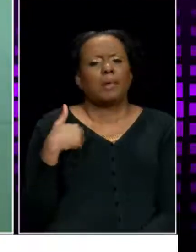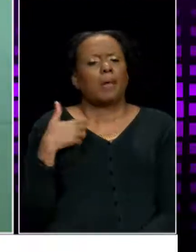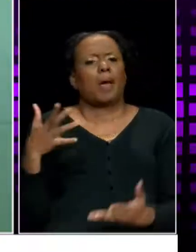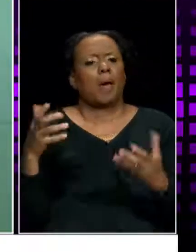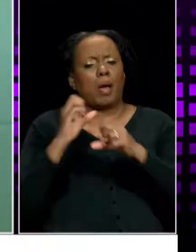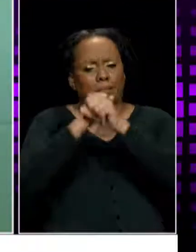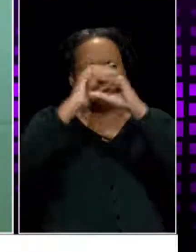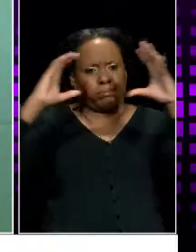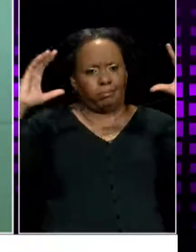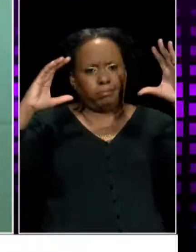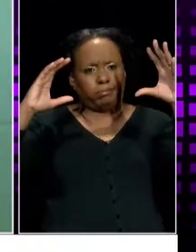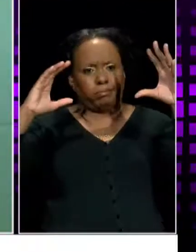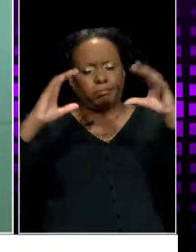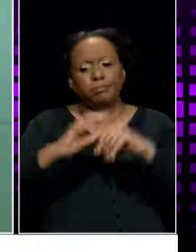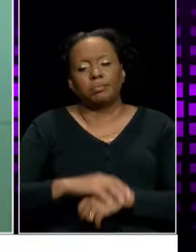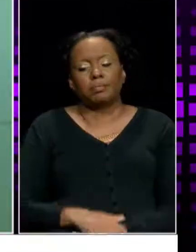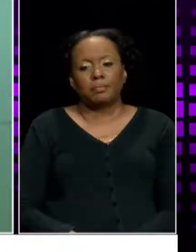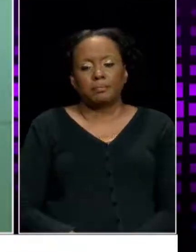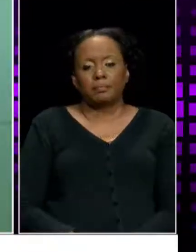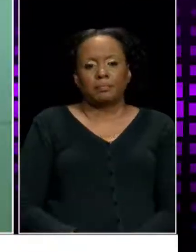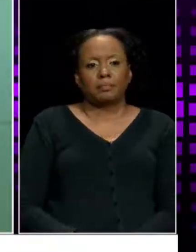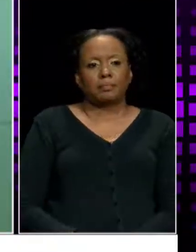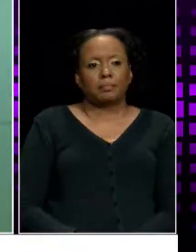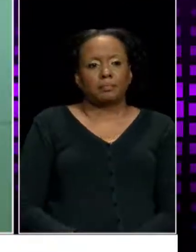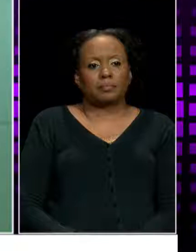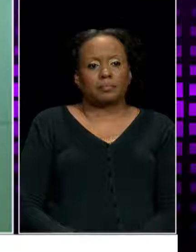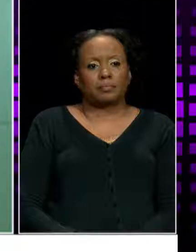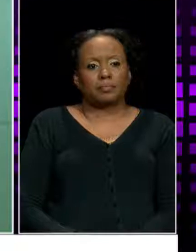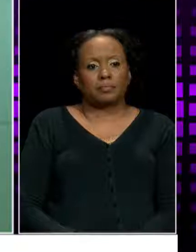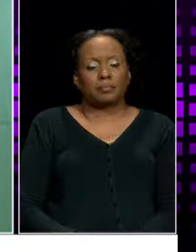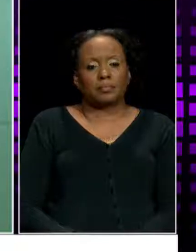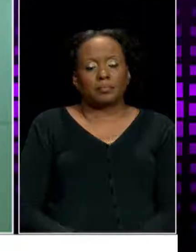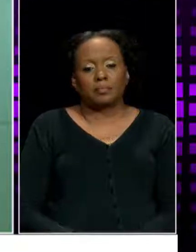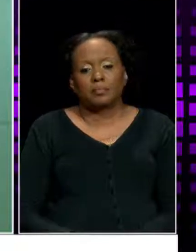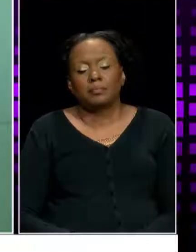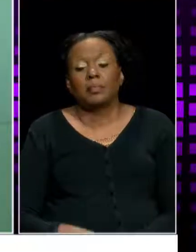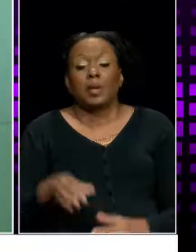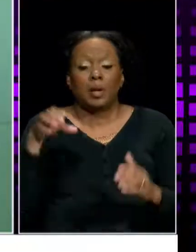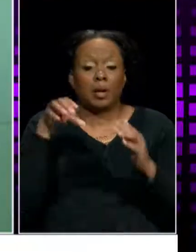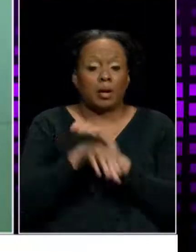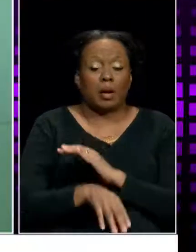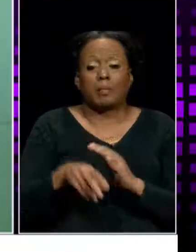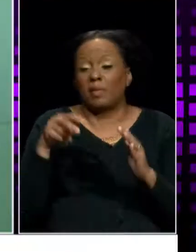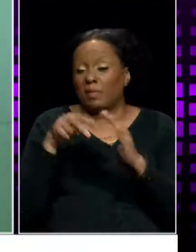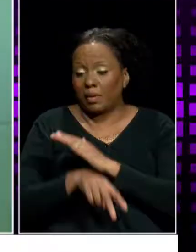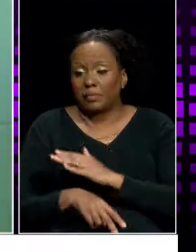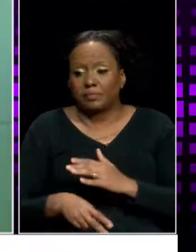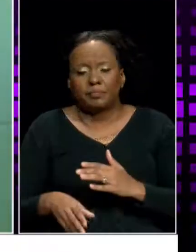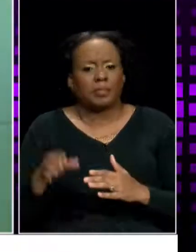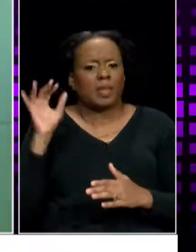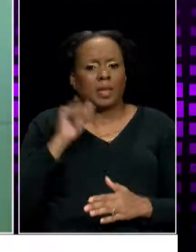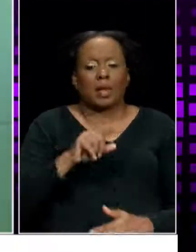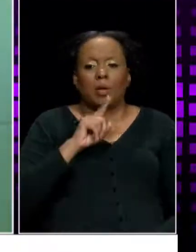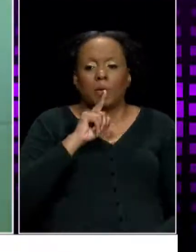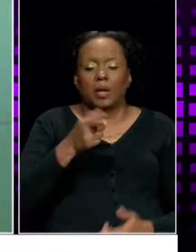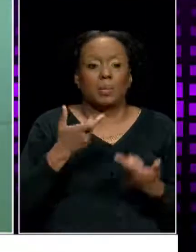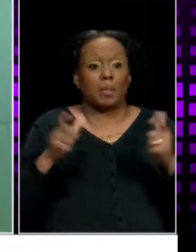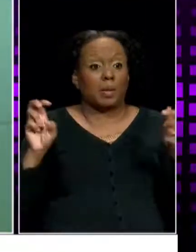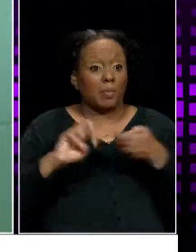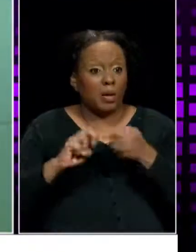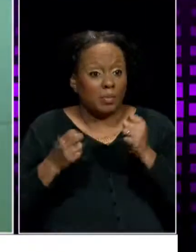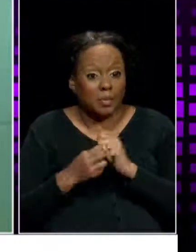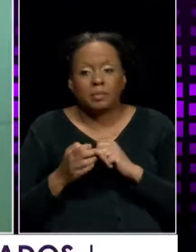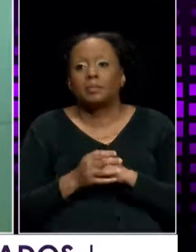Our first question was, is crime and violence an urgent issue in Barbados? And everyone said yes. 100%